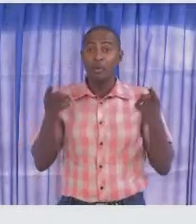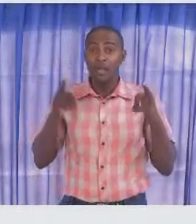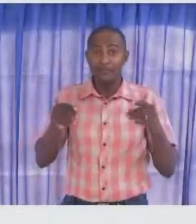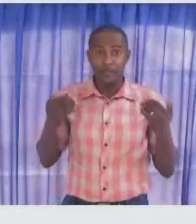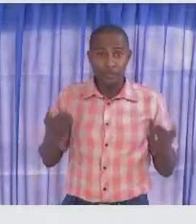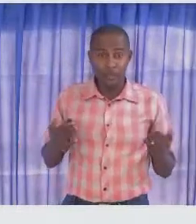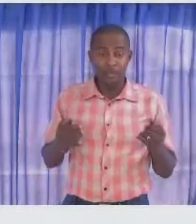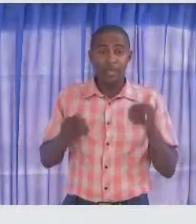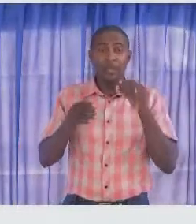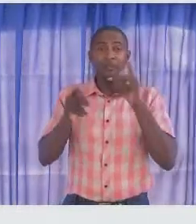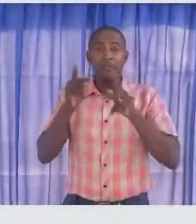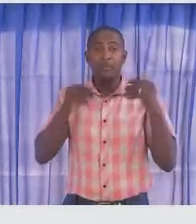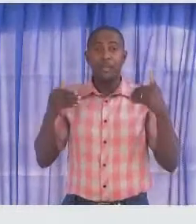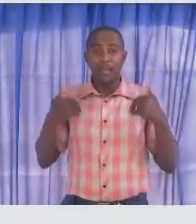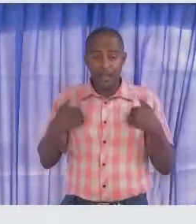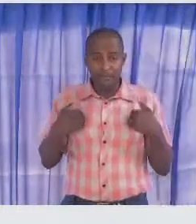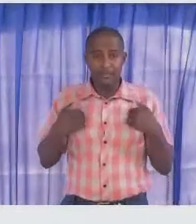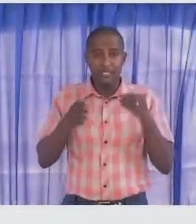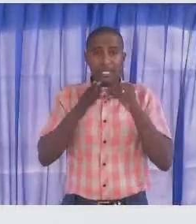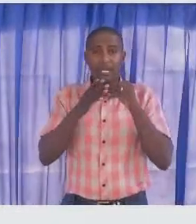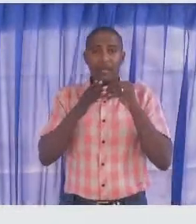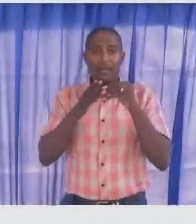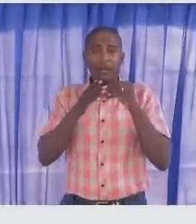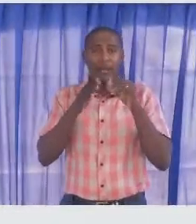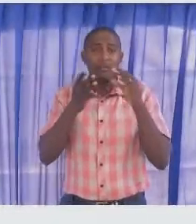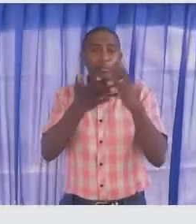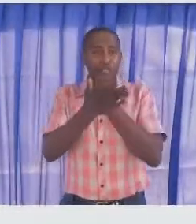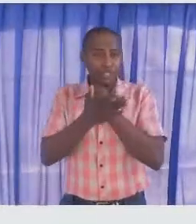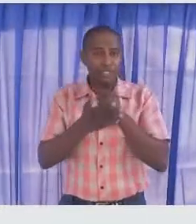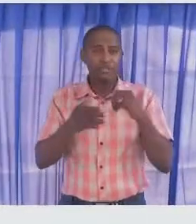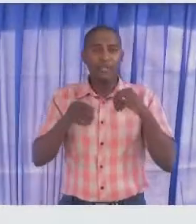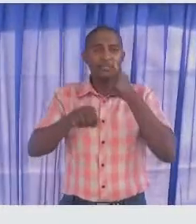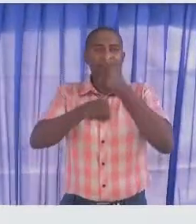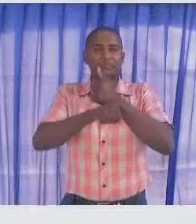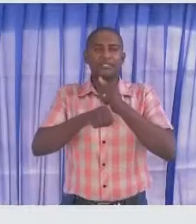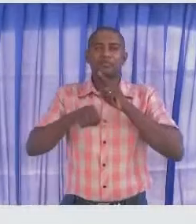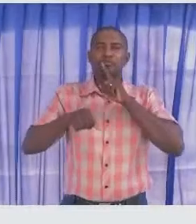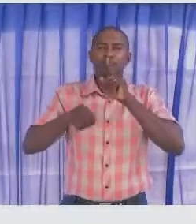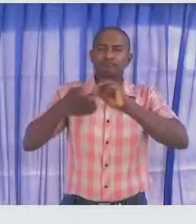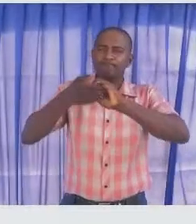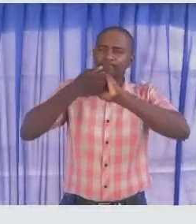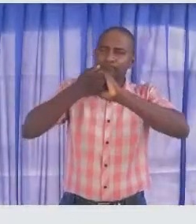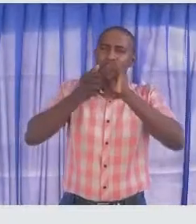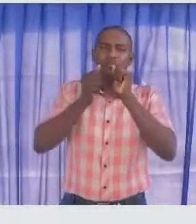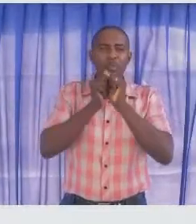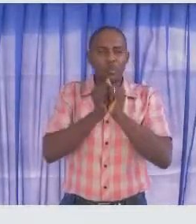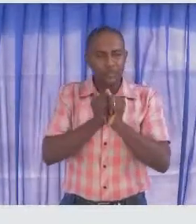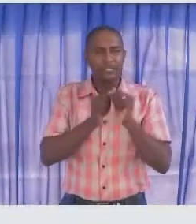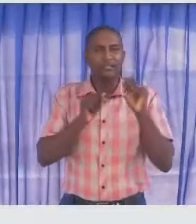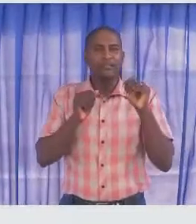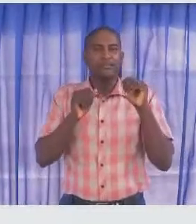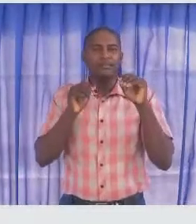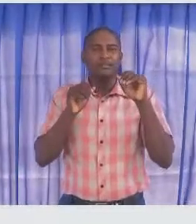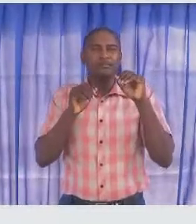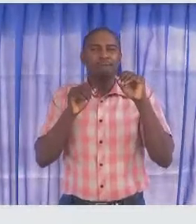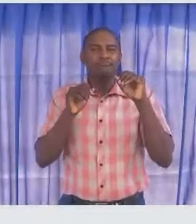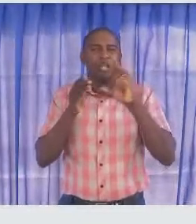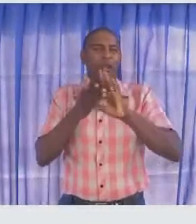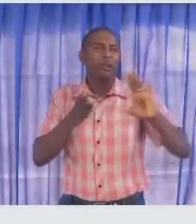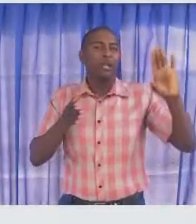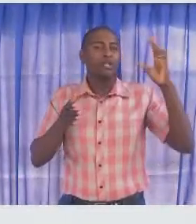opportunity to establish a relationship, a meaningful relationship with the college. Because we are